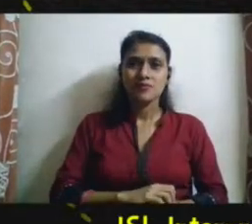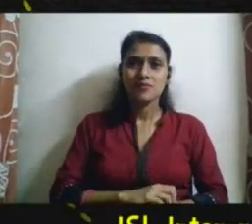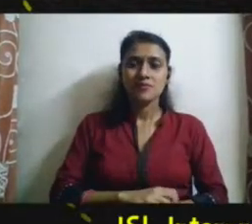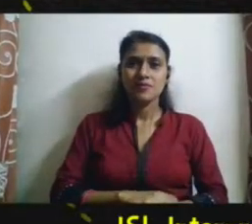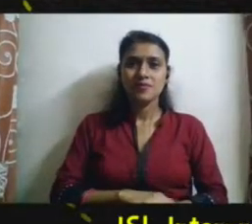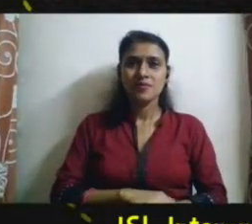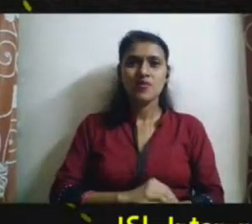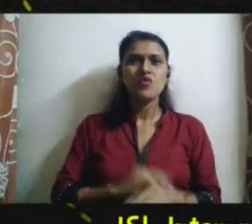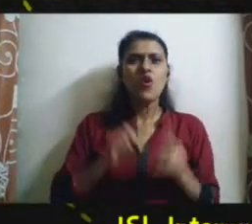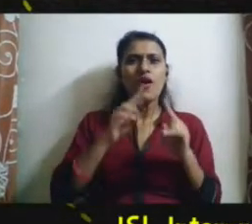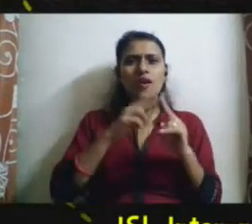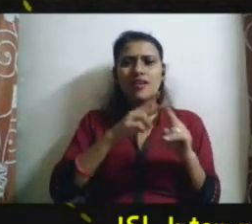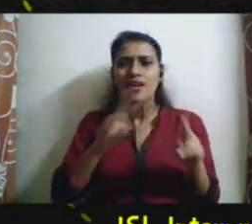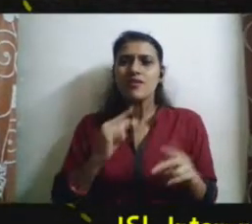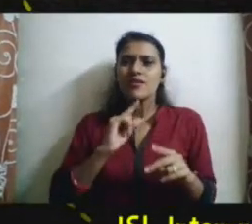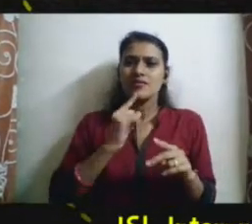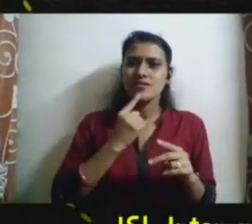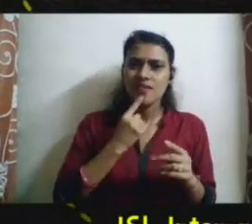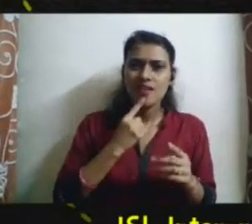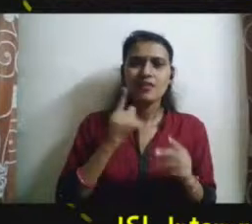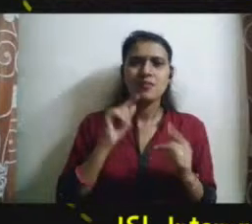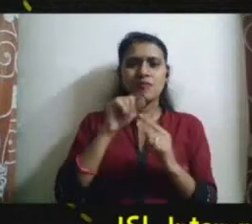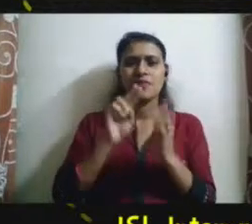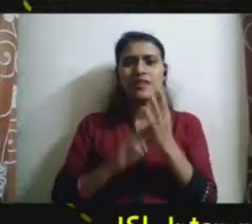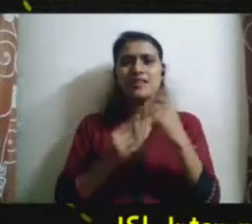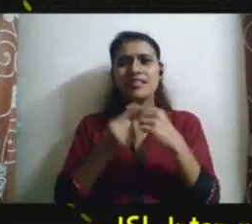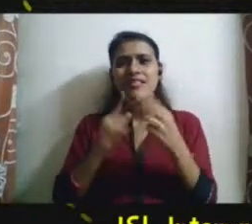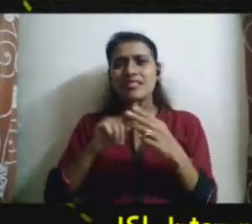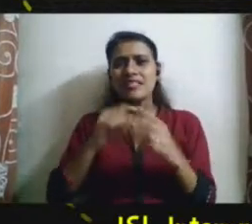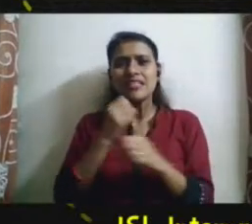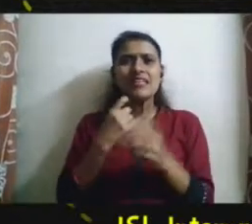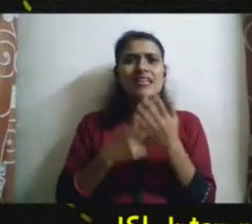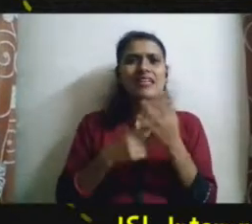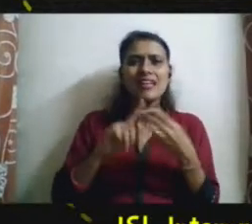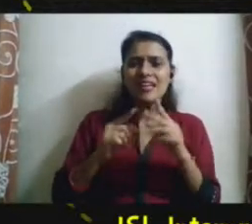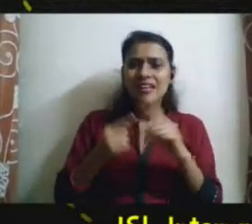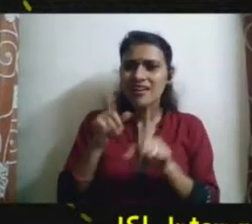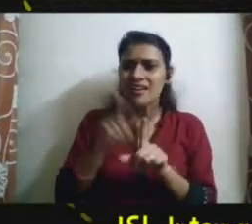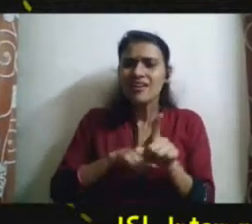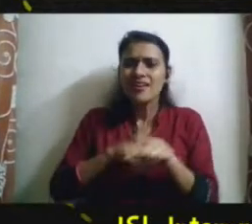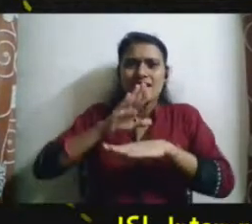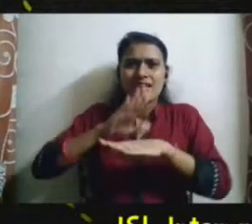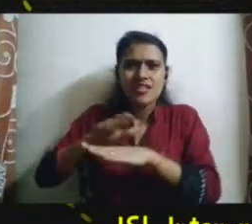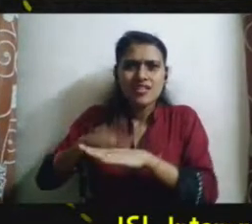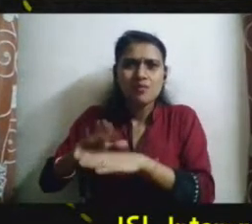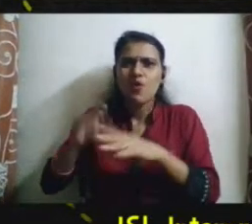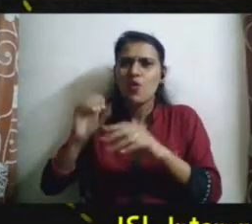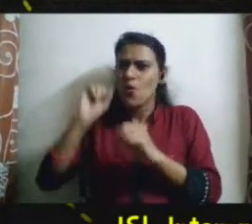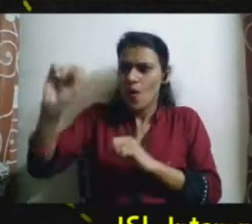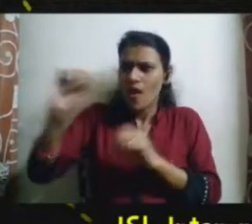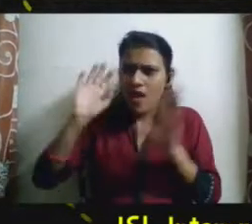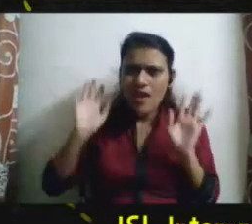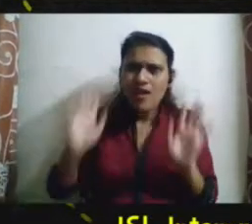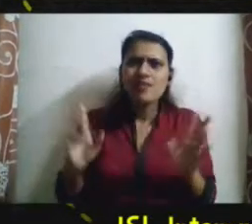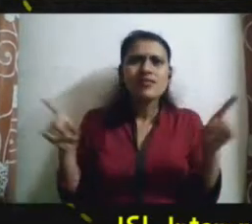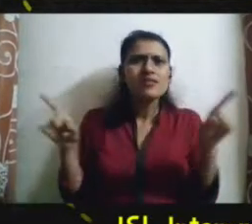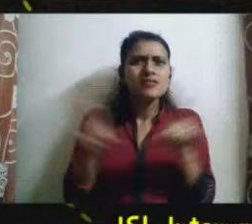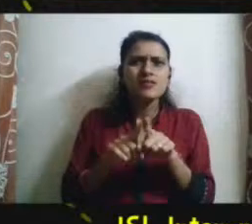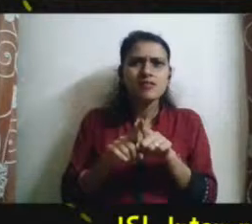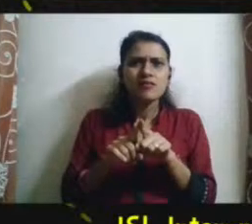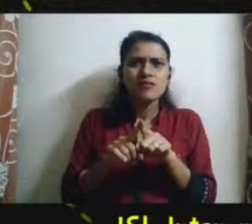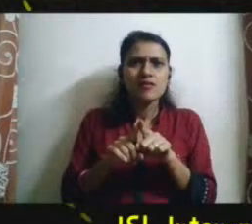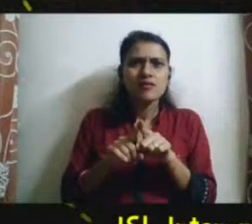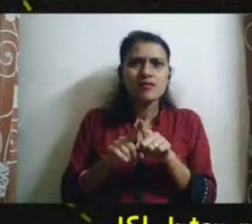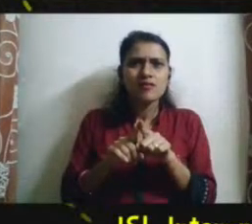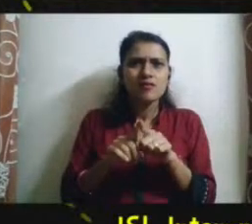the sincerity and integrity and virtuosity and experience available to you, you may be saying, here's my Raat